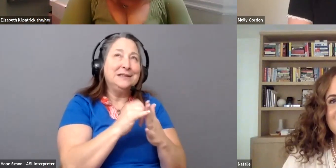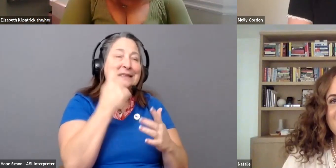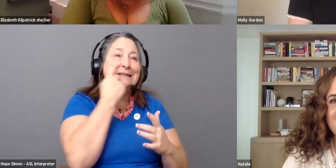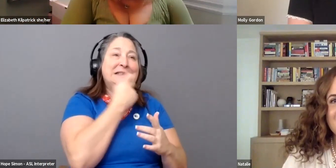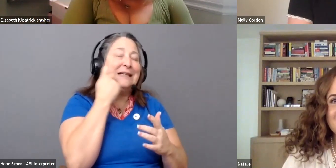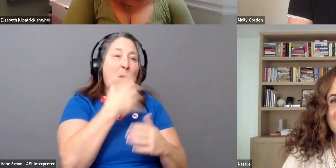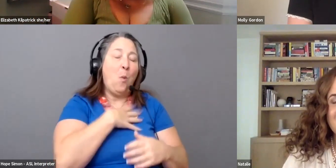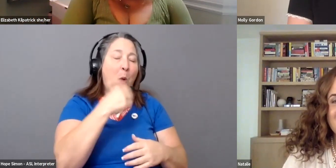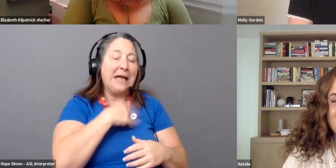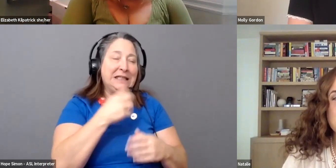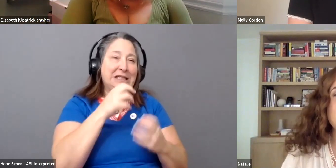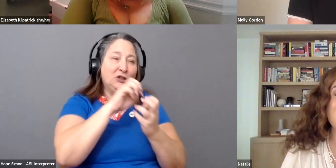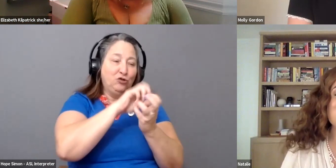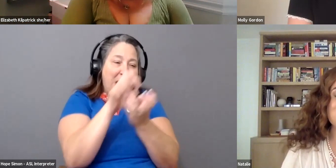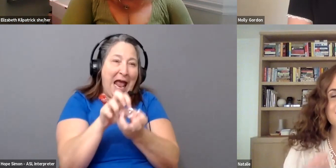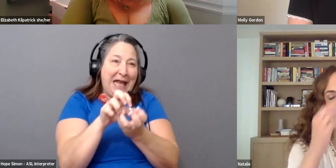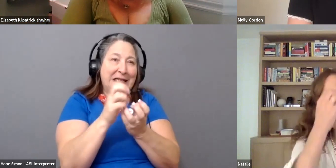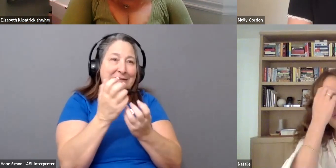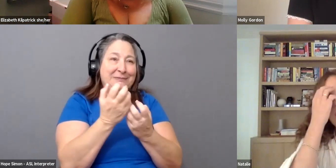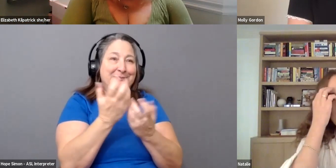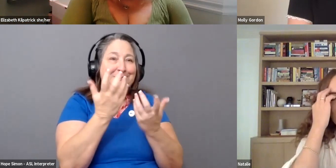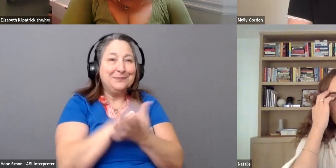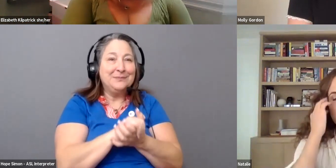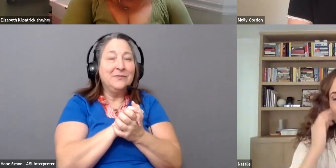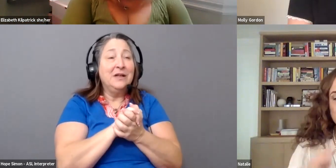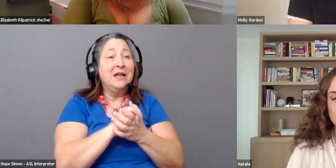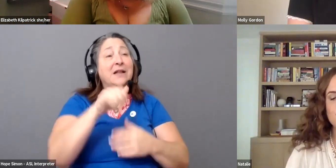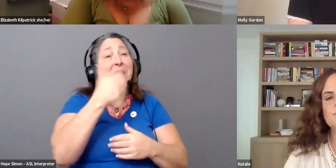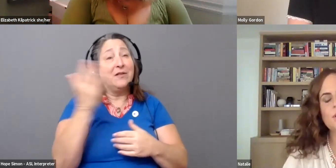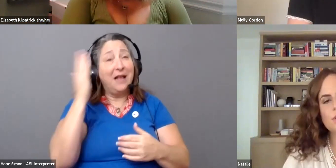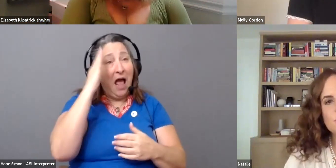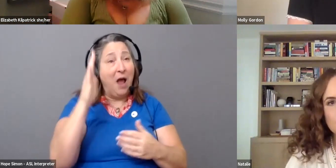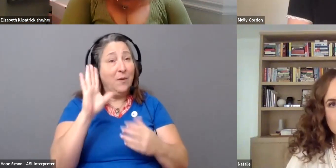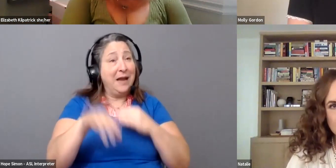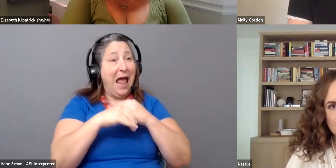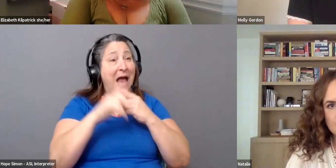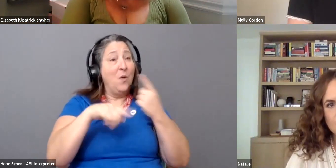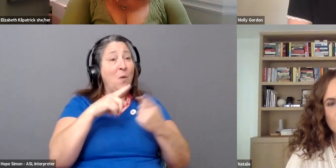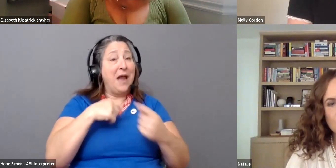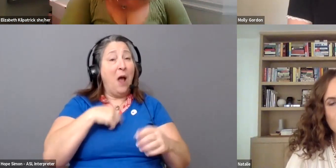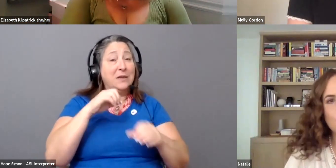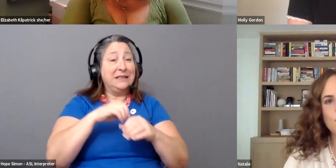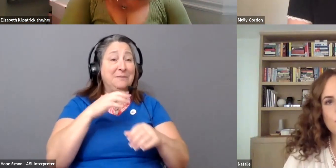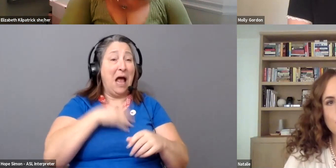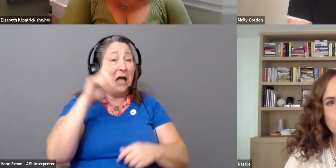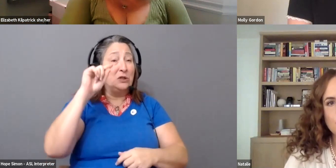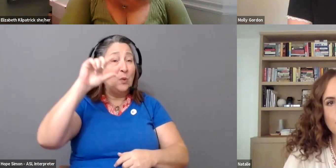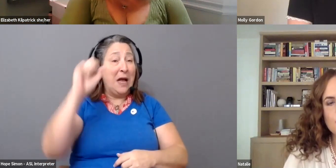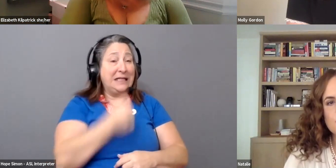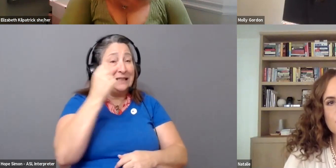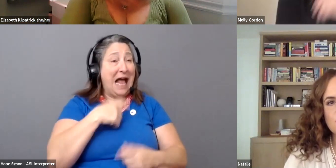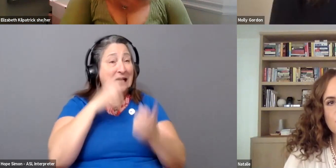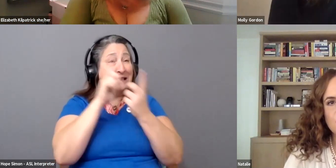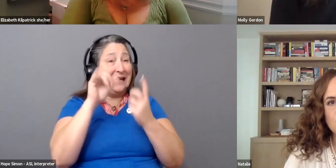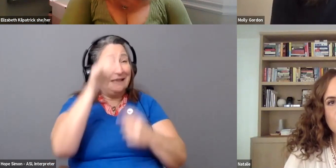But the other thing that I would put in was when I was in my early 20s, I dated this guy in New York, and we would